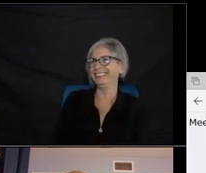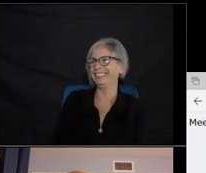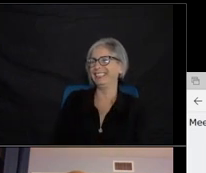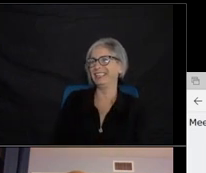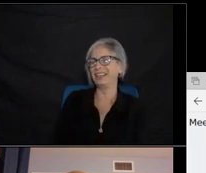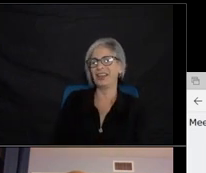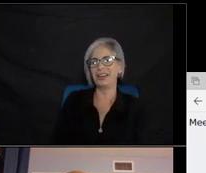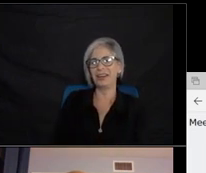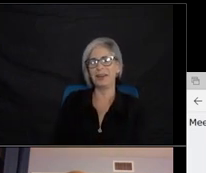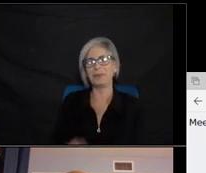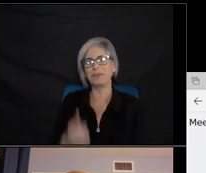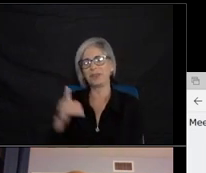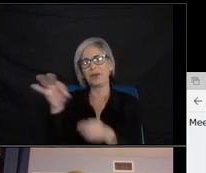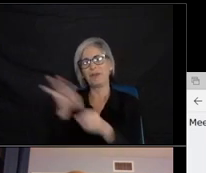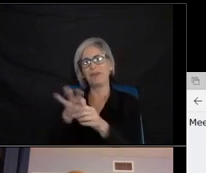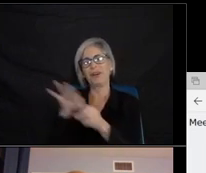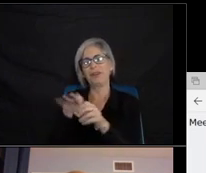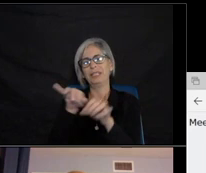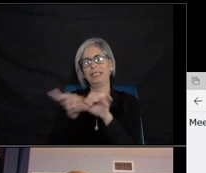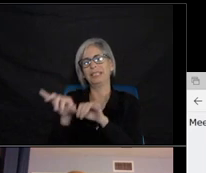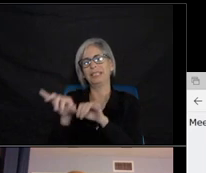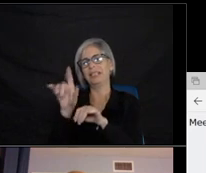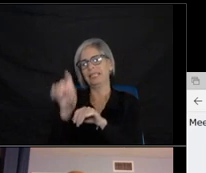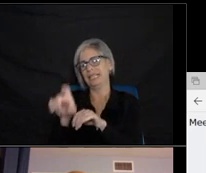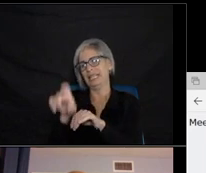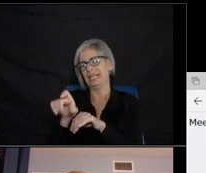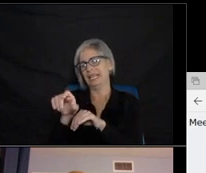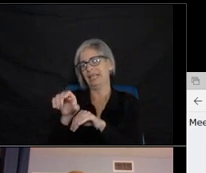So your vote is still needed on ordinance